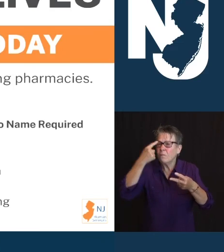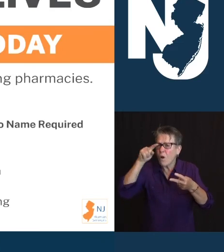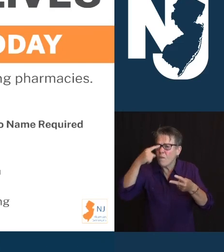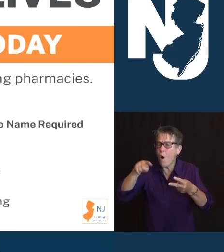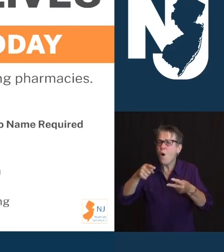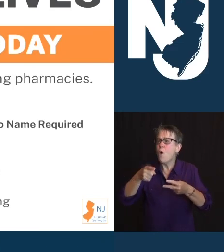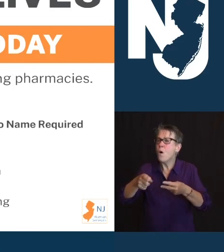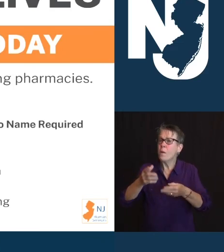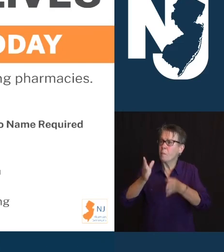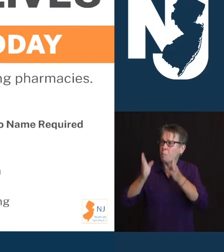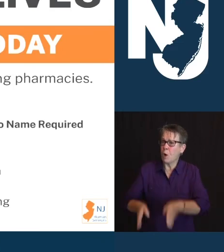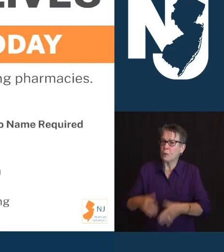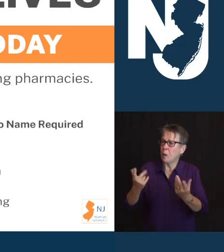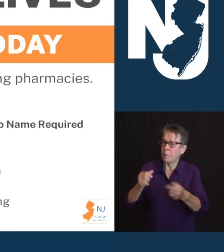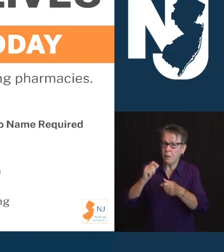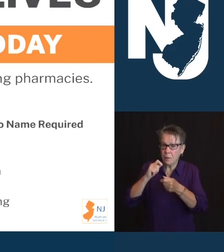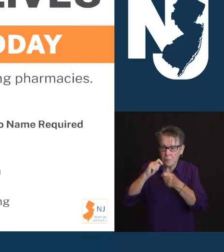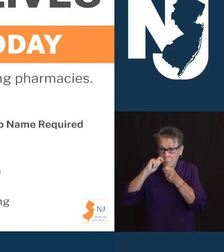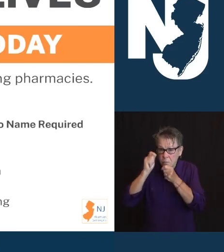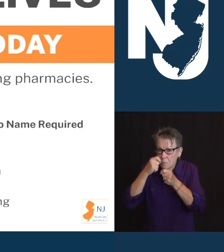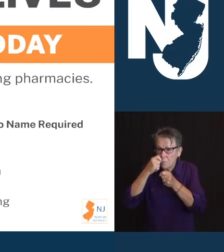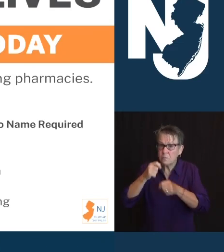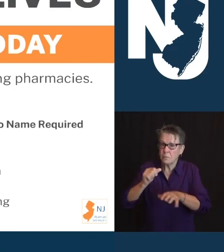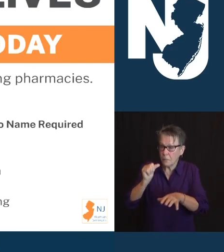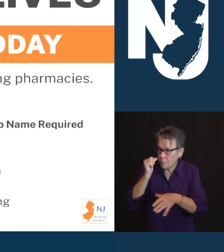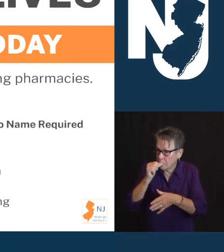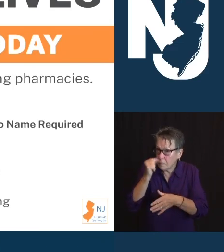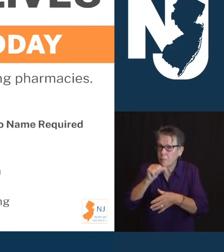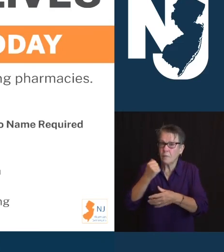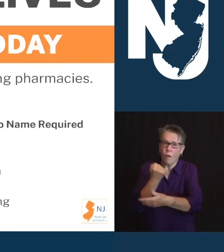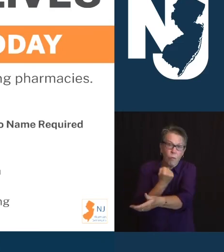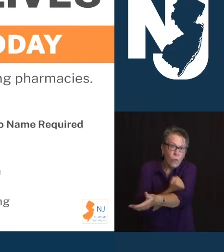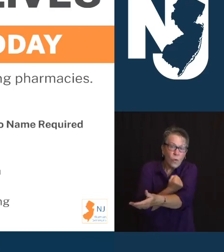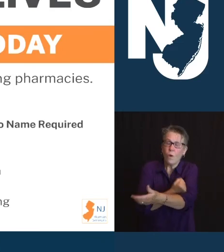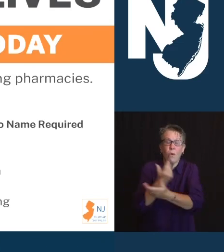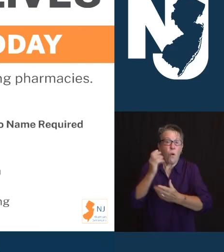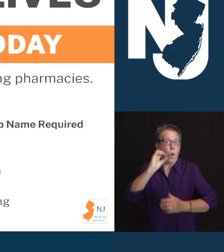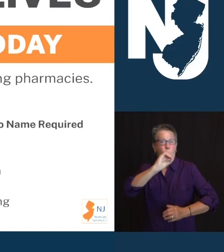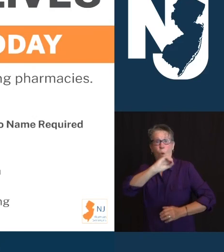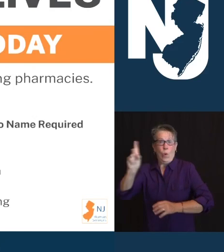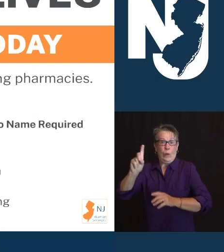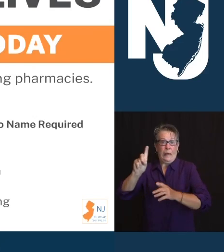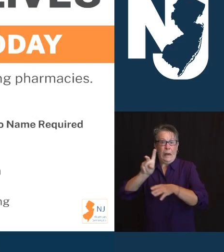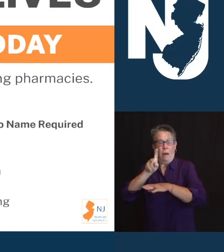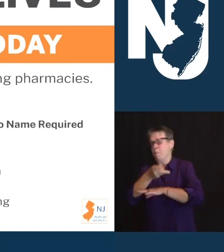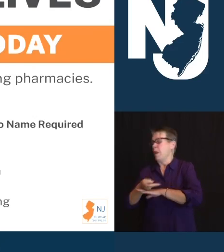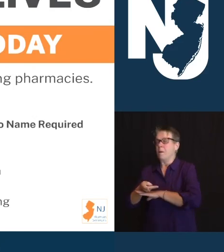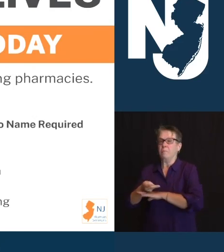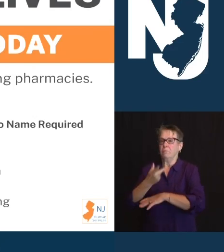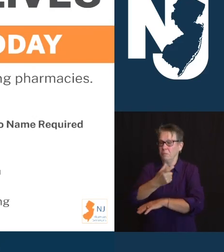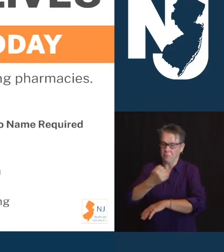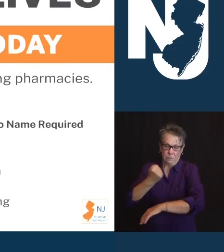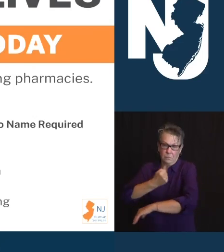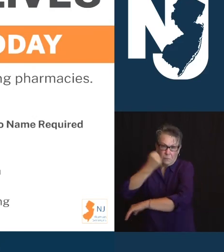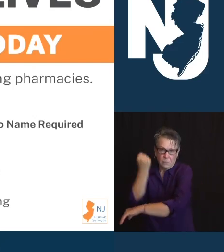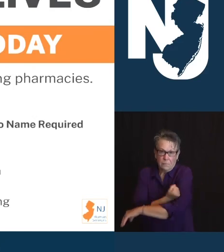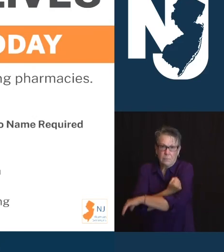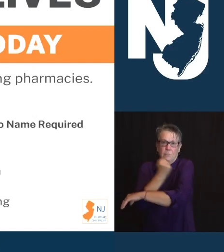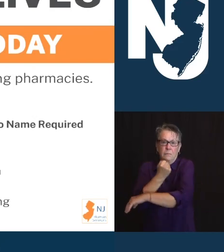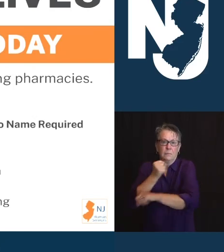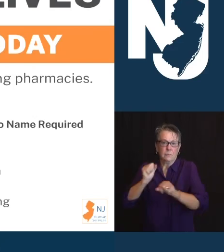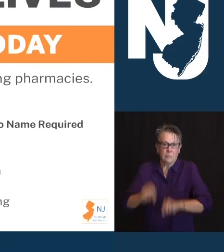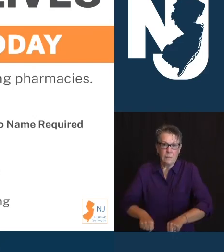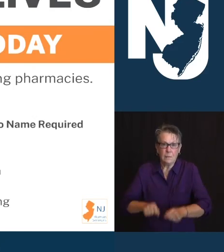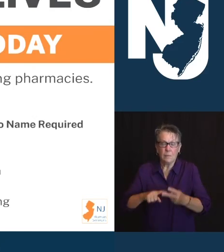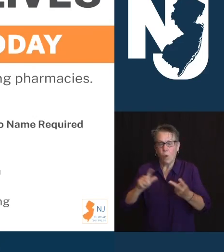26th. To receive free Narcan, you can visit any of more than 300 pharmacies